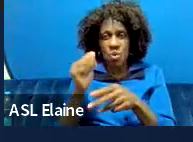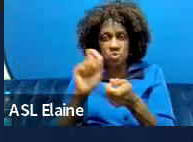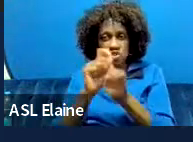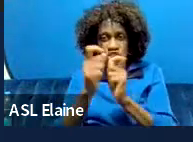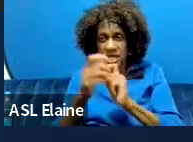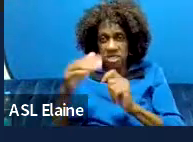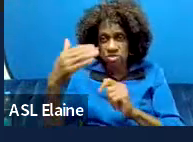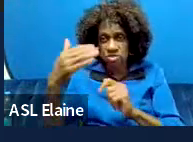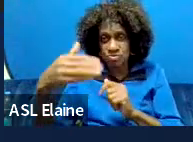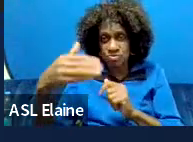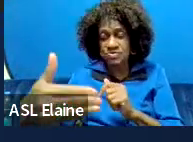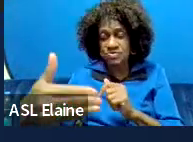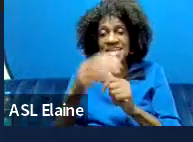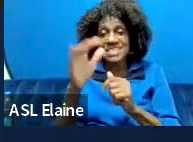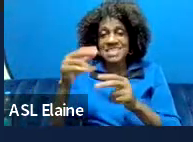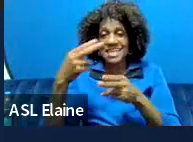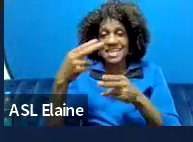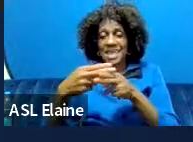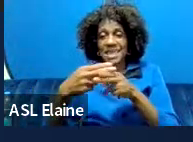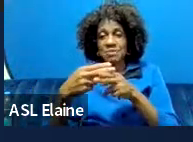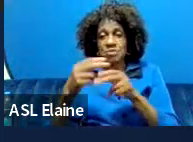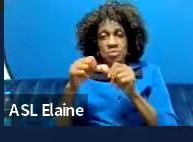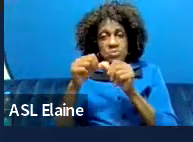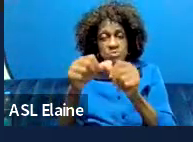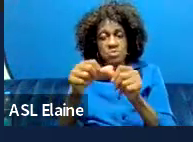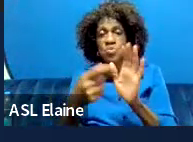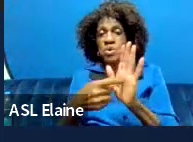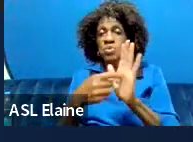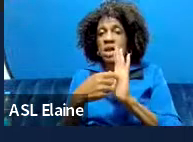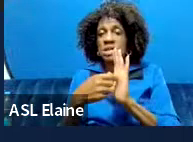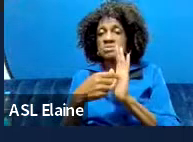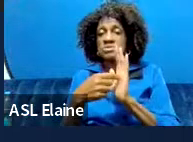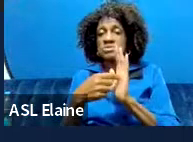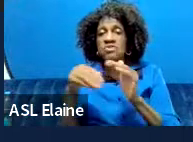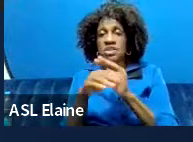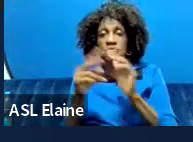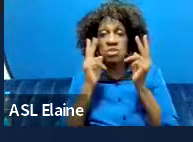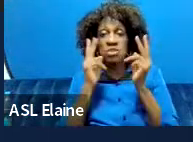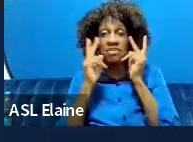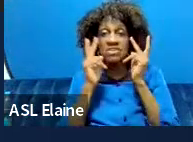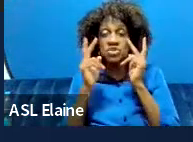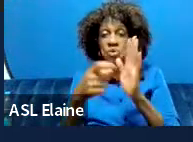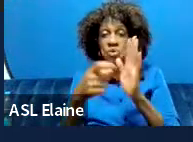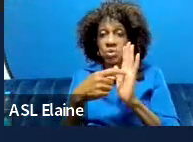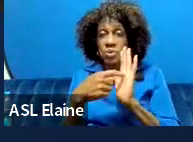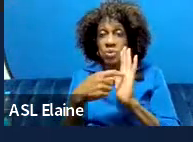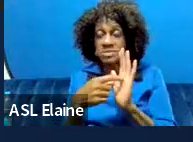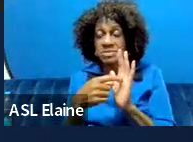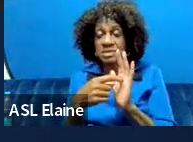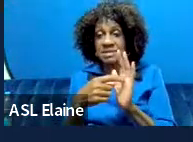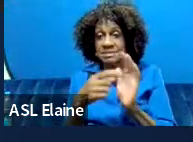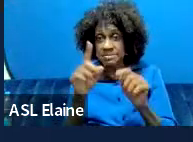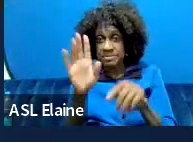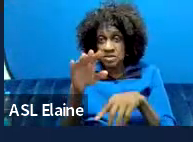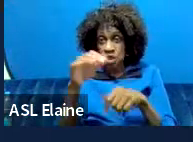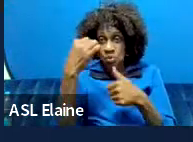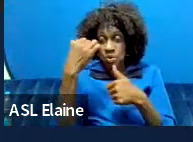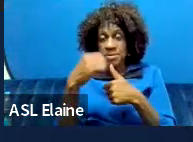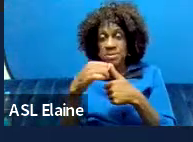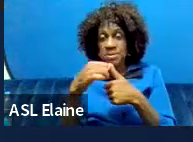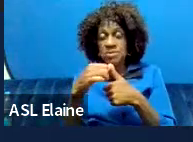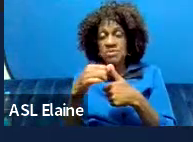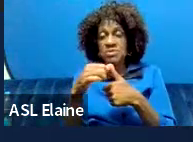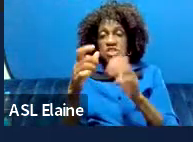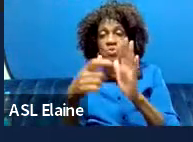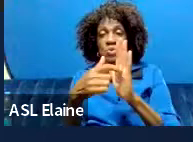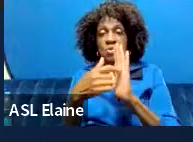time, that name would be required to comply with the visual requirements. But remember that the